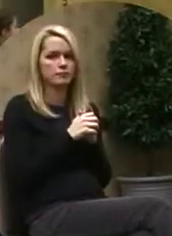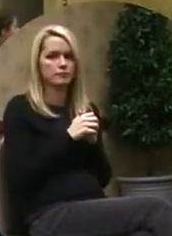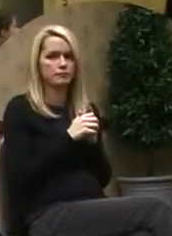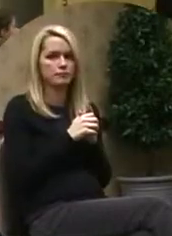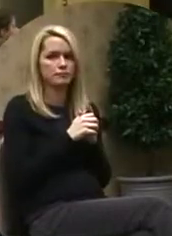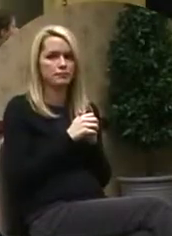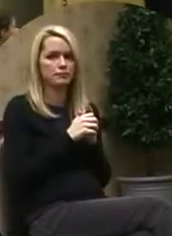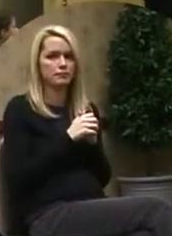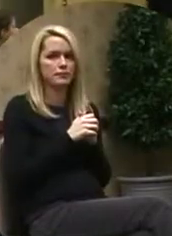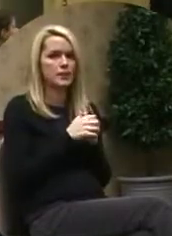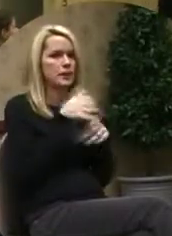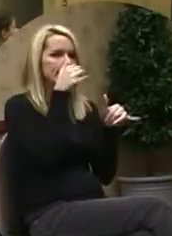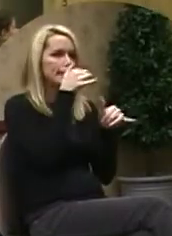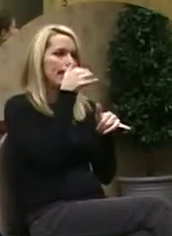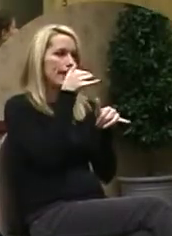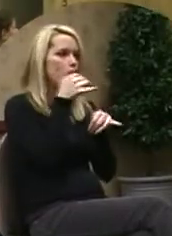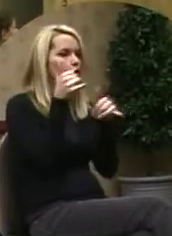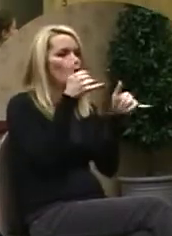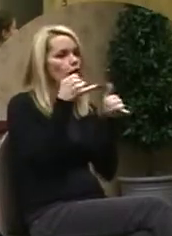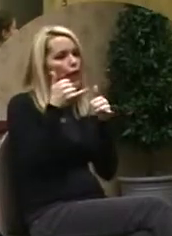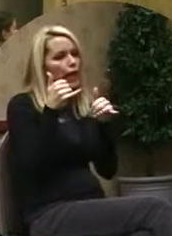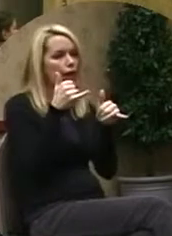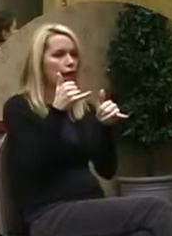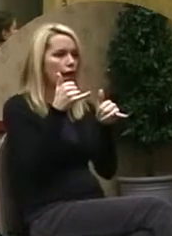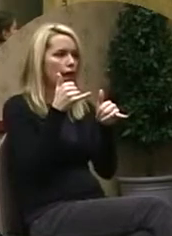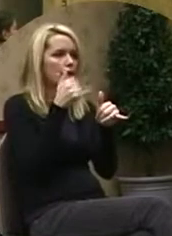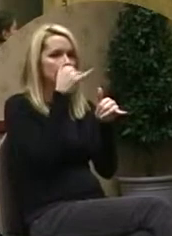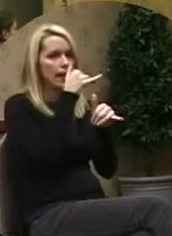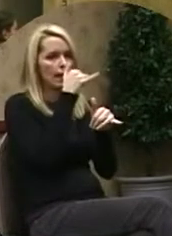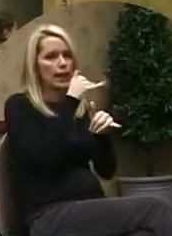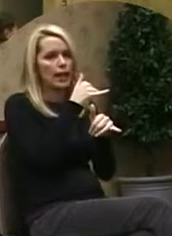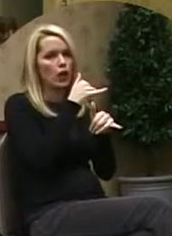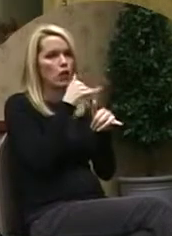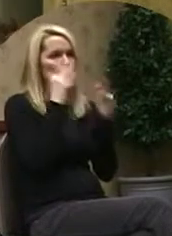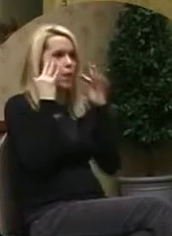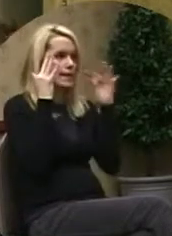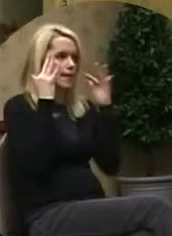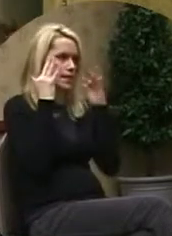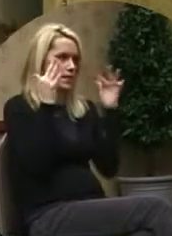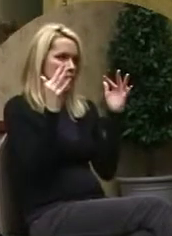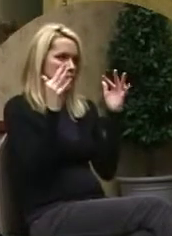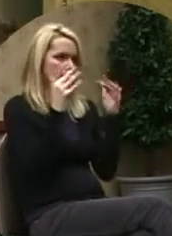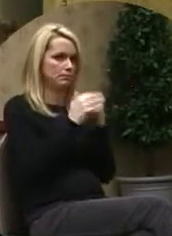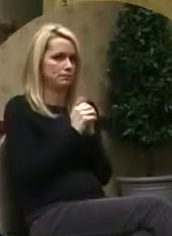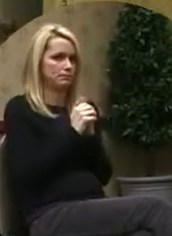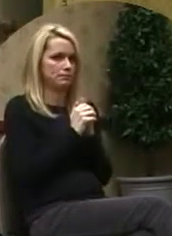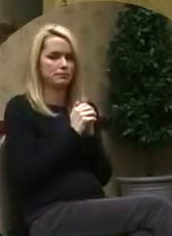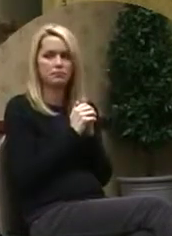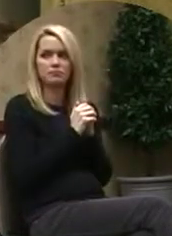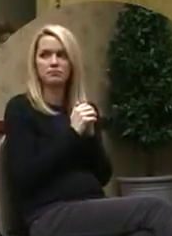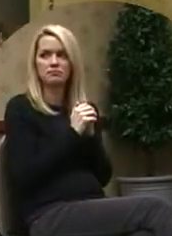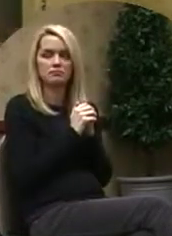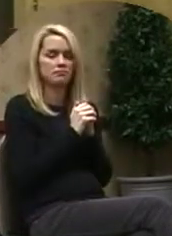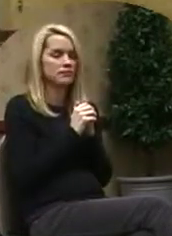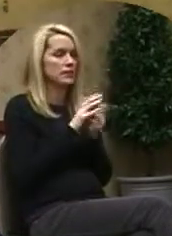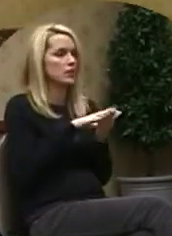So they're being silly, being goofy, making silly noises. Let's say that they do